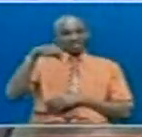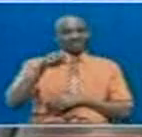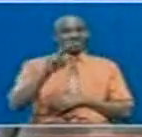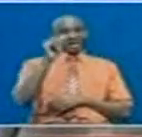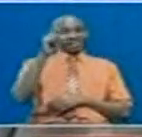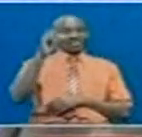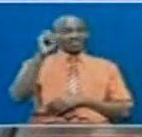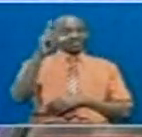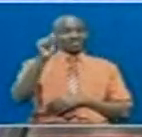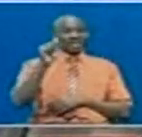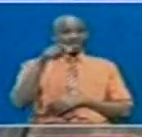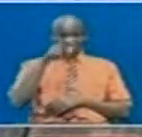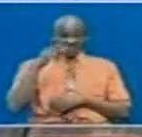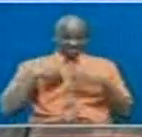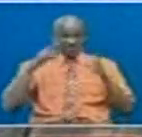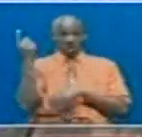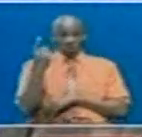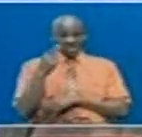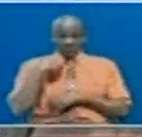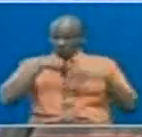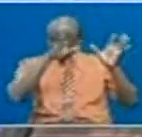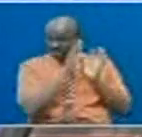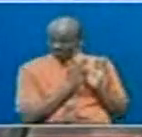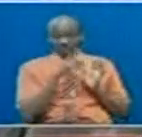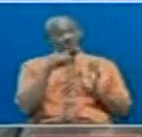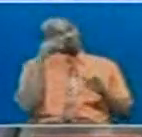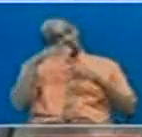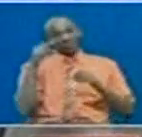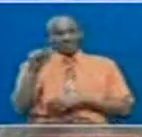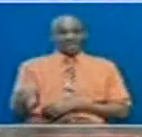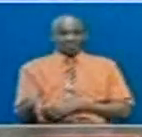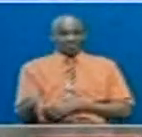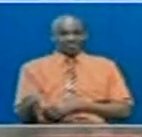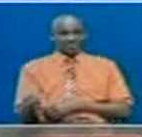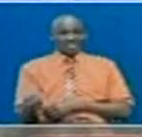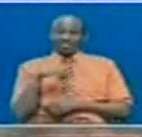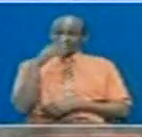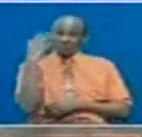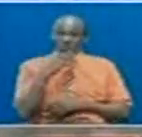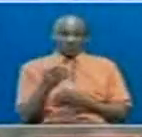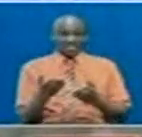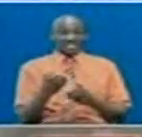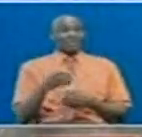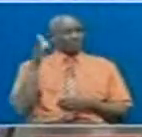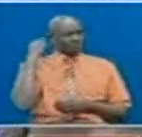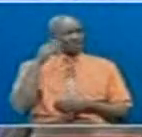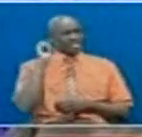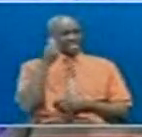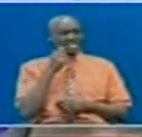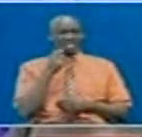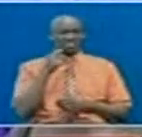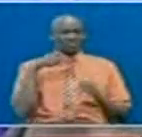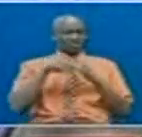they do not actually leave you alone if you leave them alone. They have been on the attack. Did Kenya invade